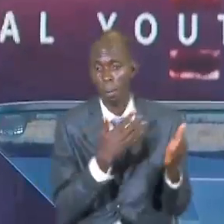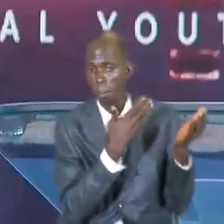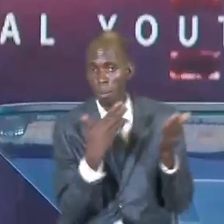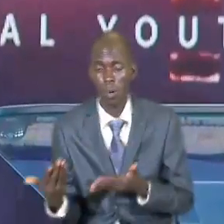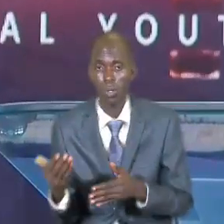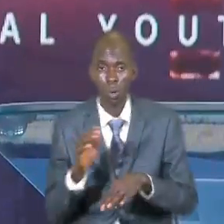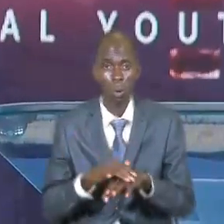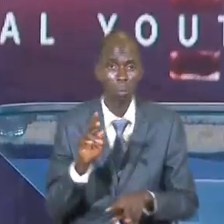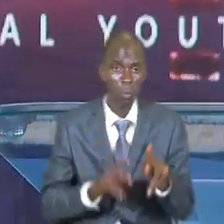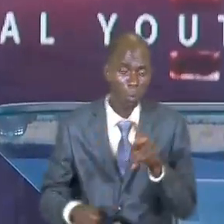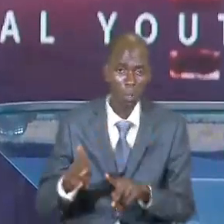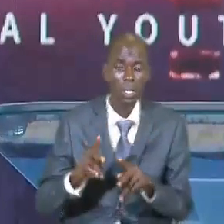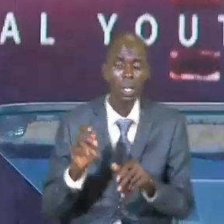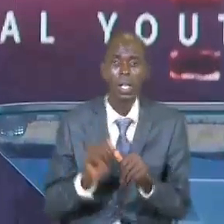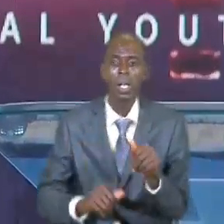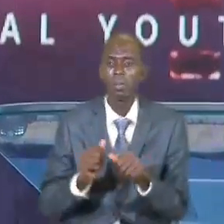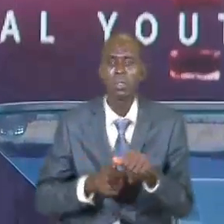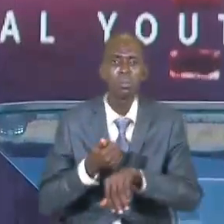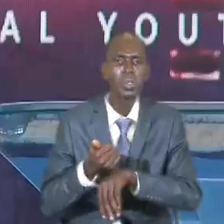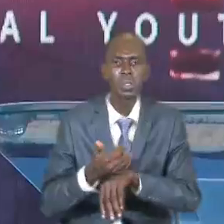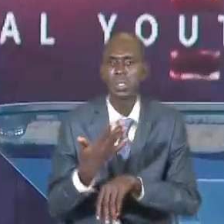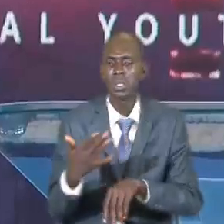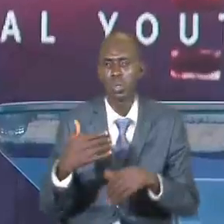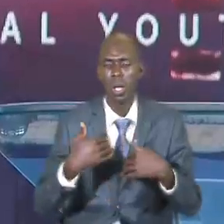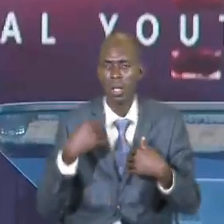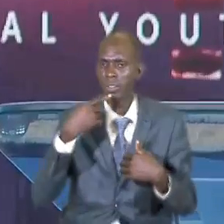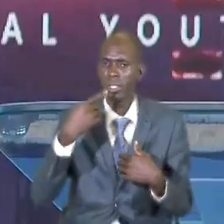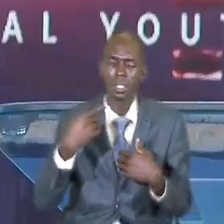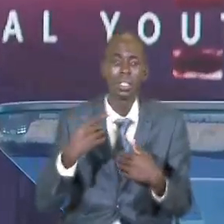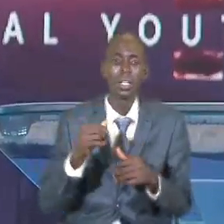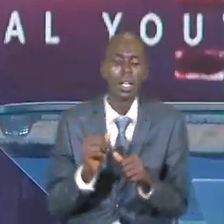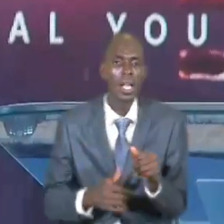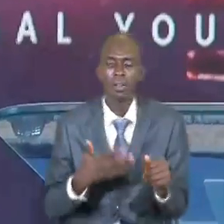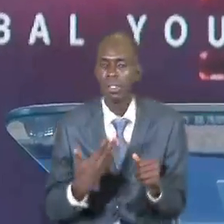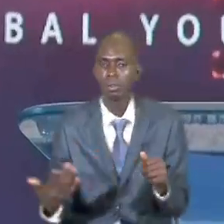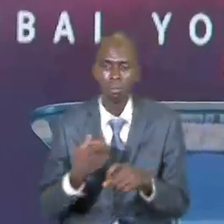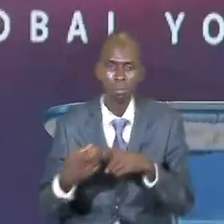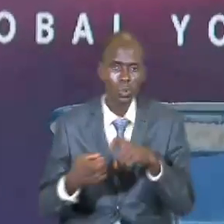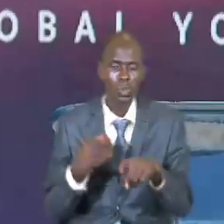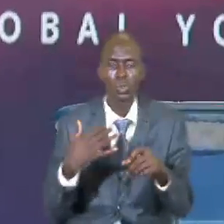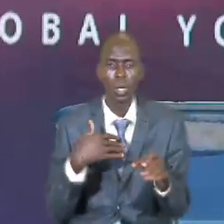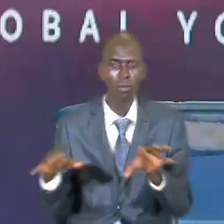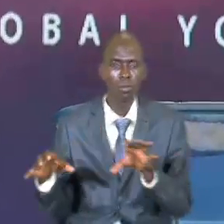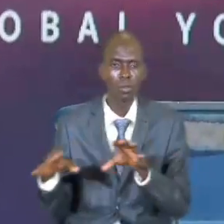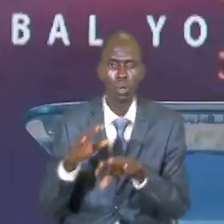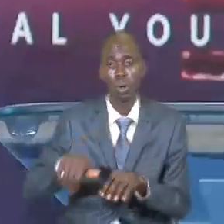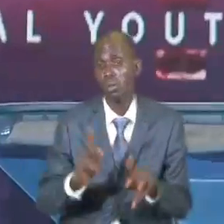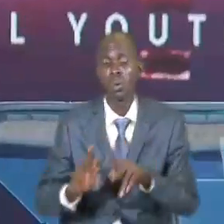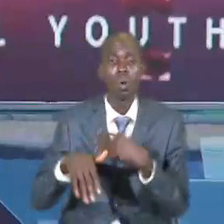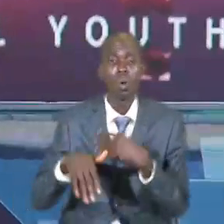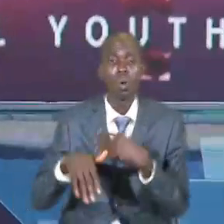every blasphemous thing you have said, and every persecution you have made to other people, all the sorrow you have made to other